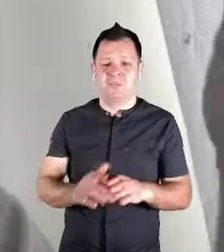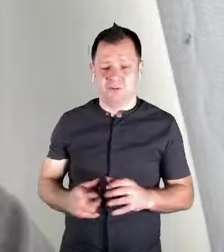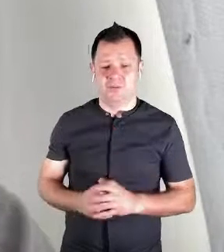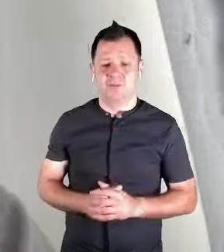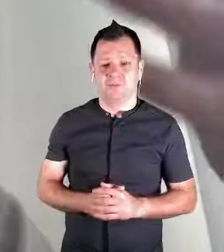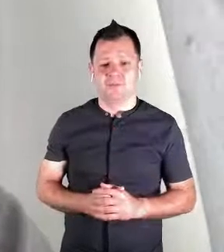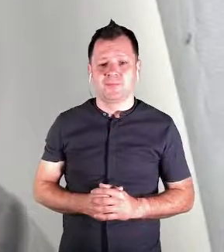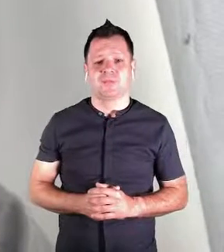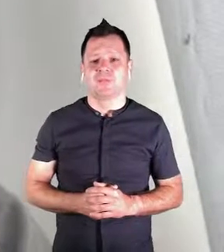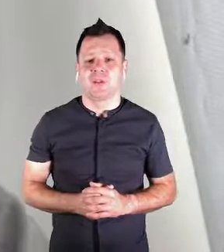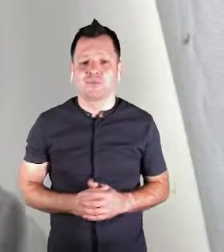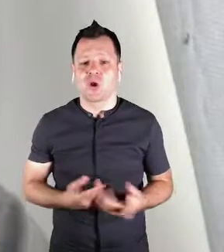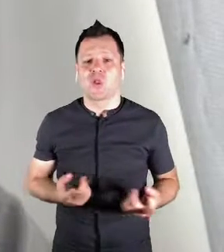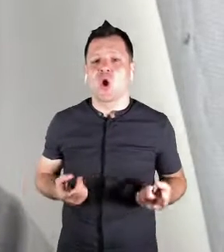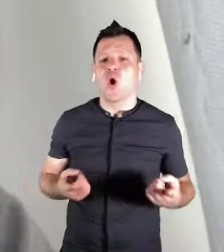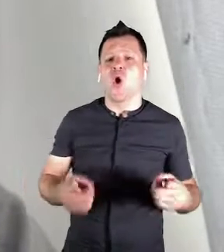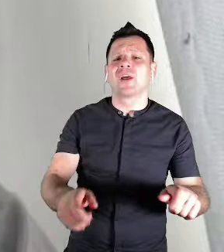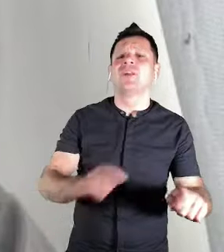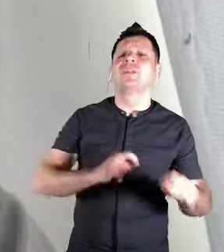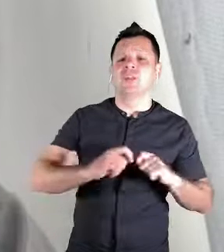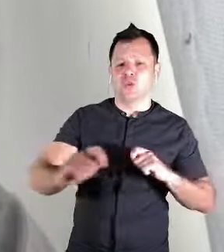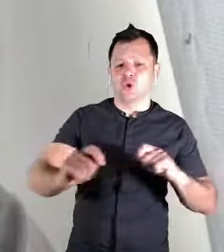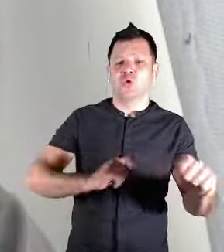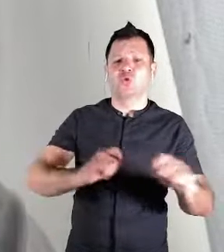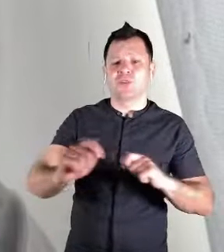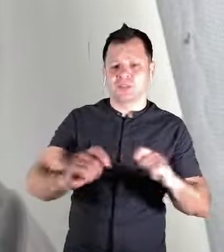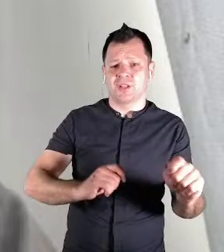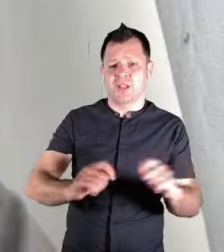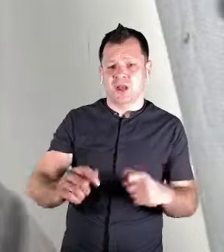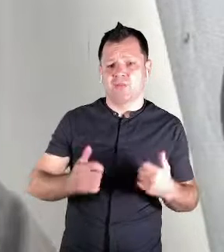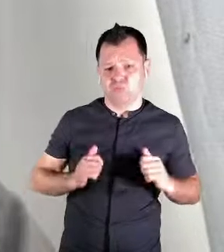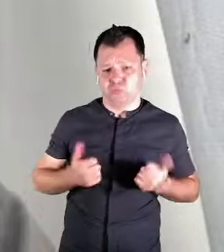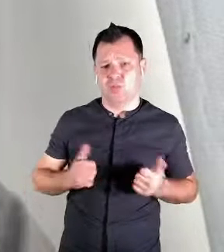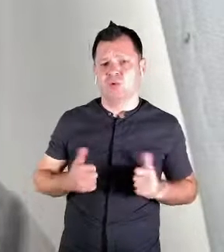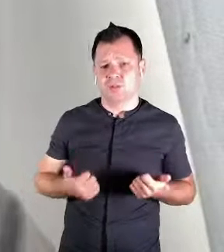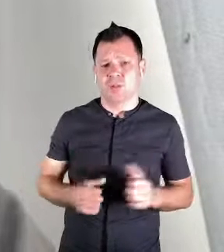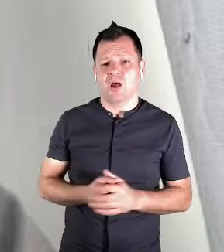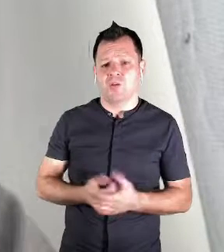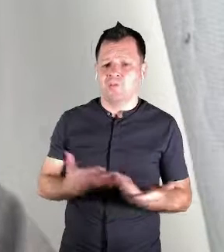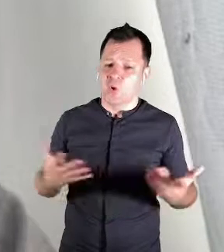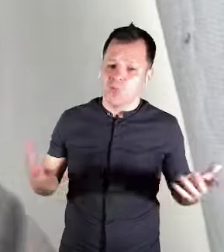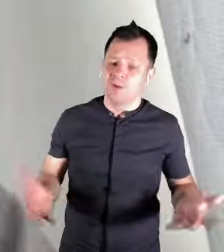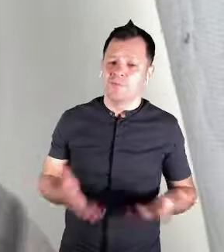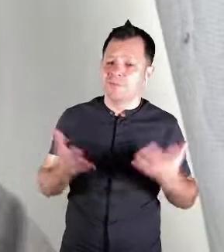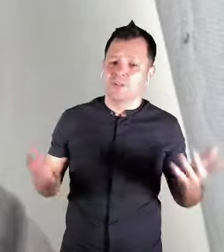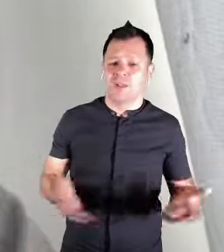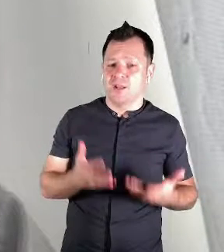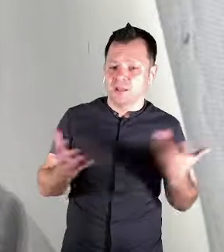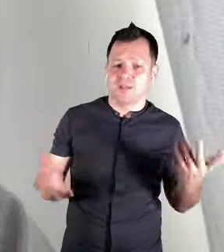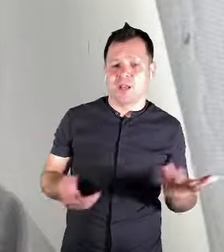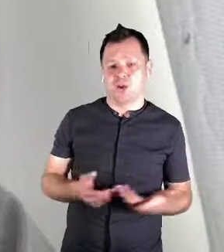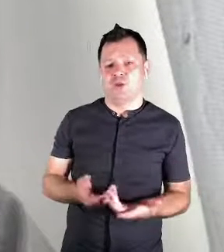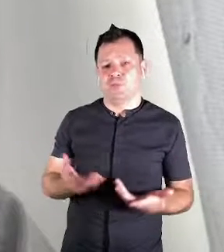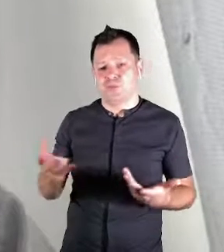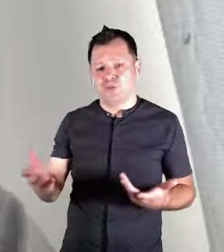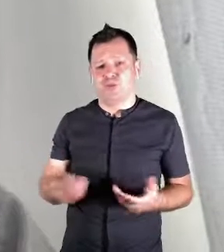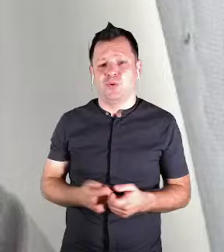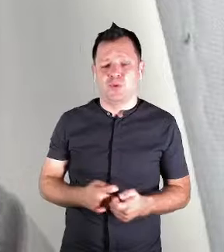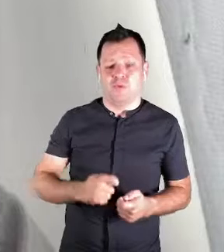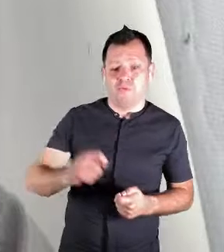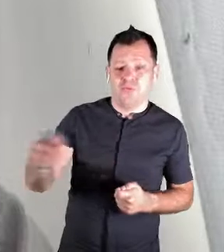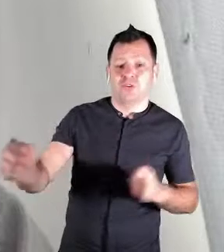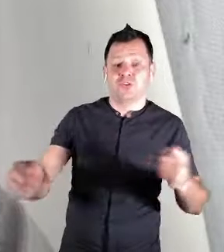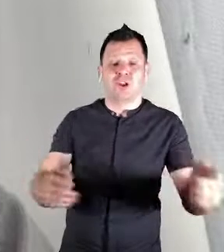they call the Swedish forest for wilderness, but in reality, the Swedish forest is absolutely no